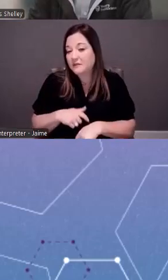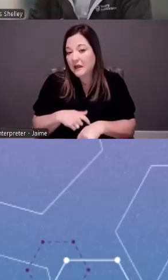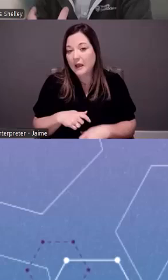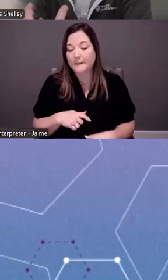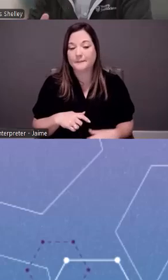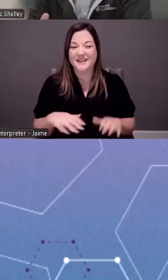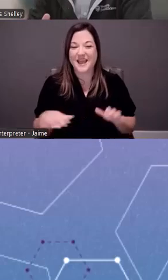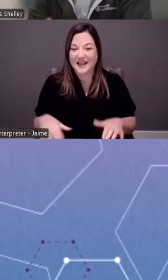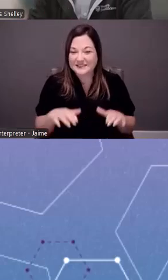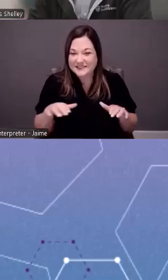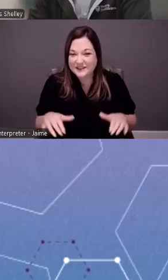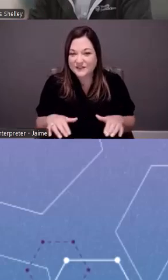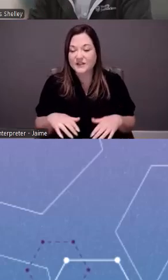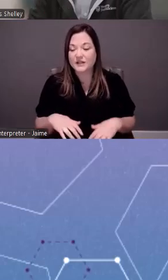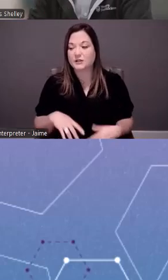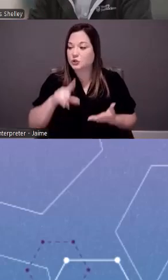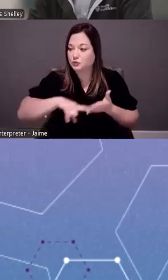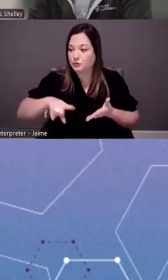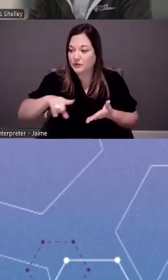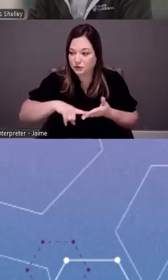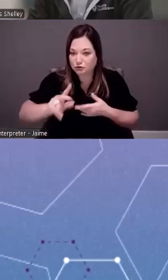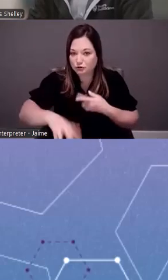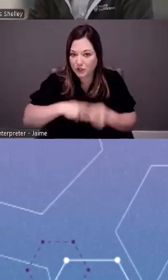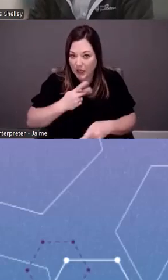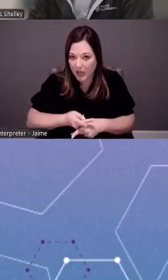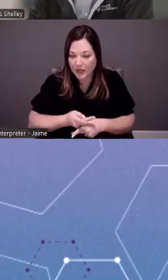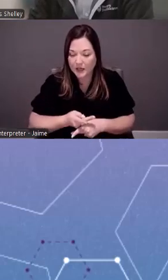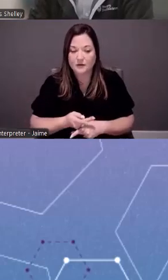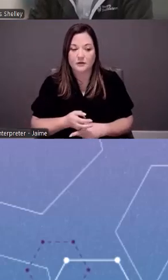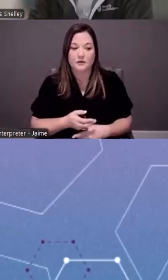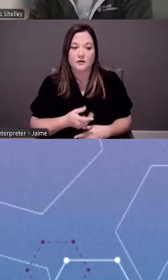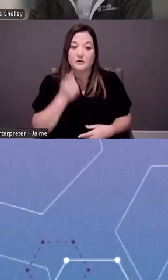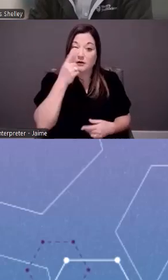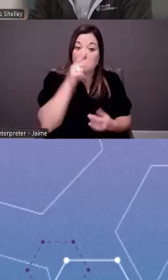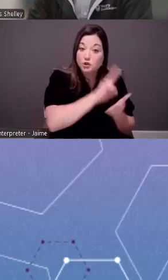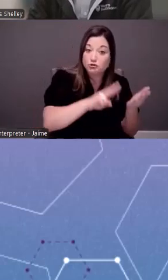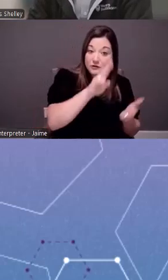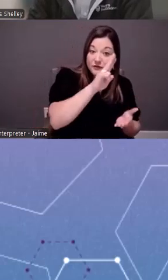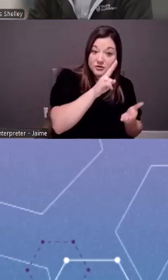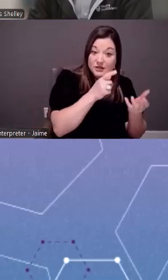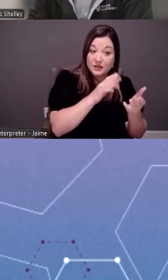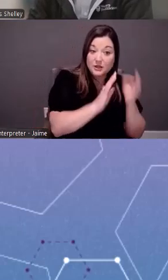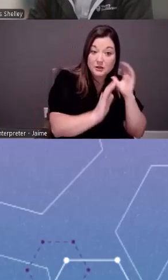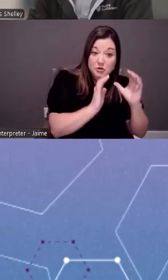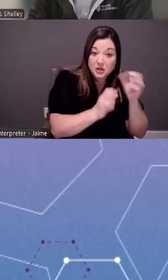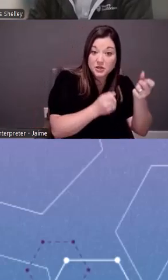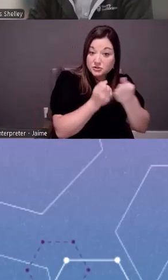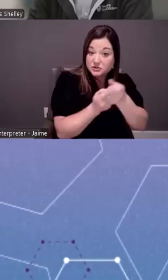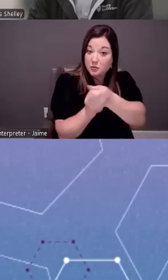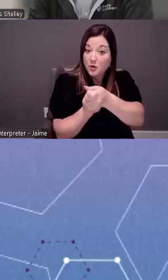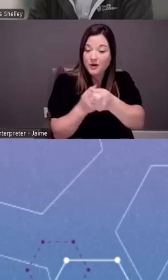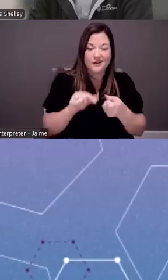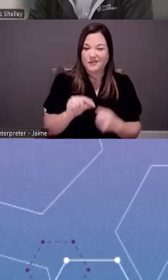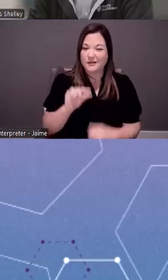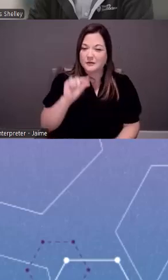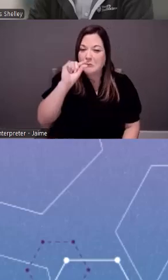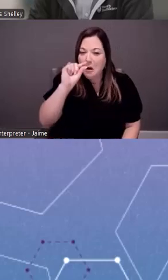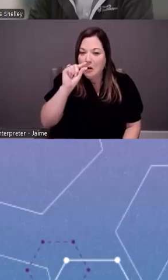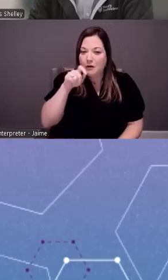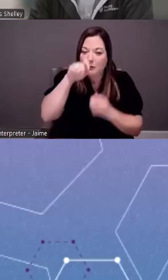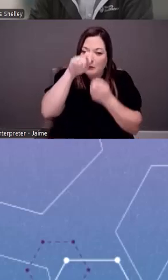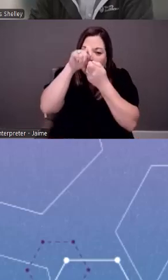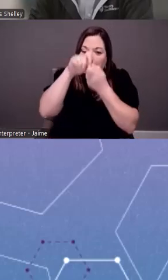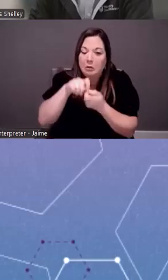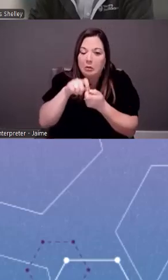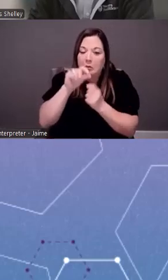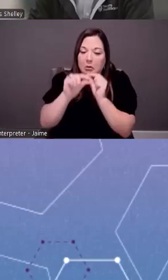activity or the kind of research that is supported by university communications isn't the specific, small, granular, and incremental